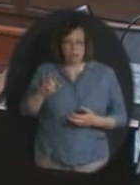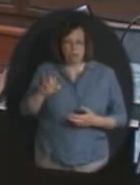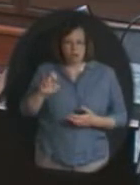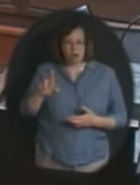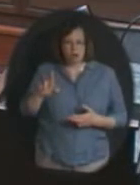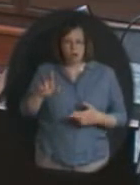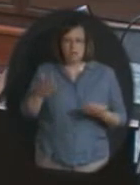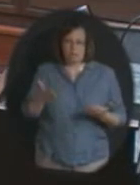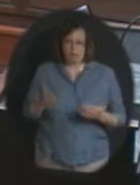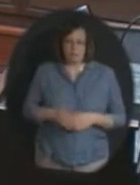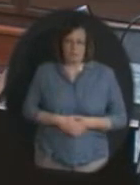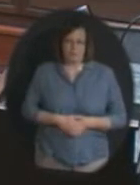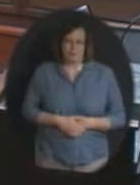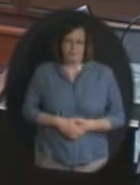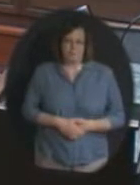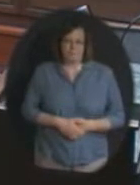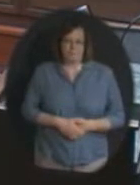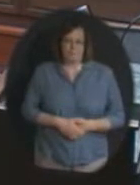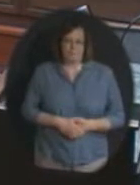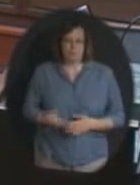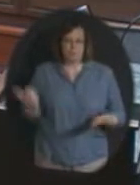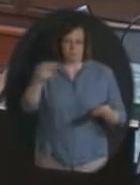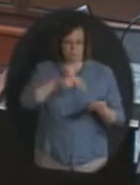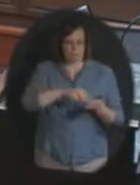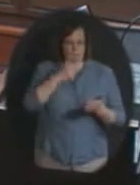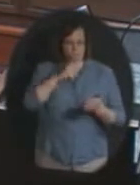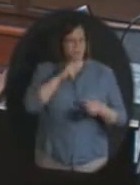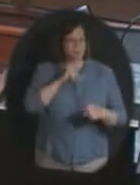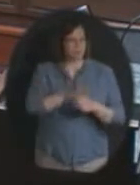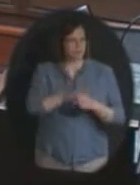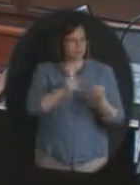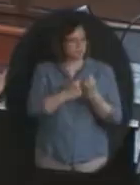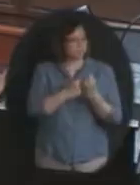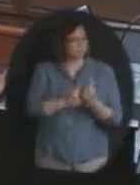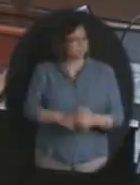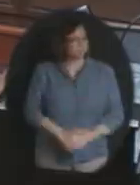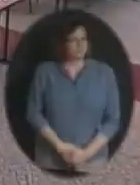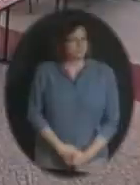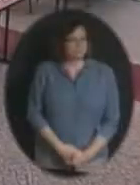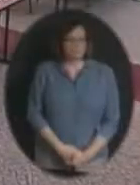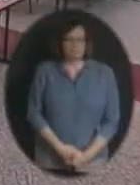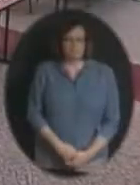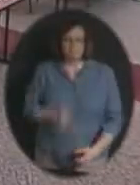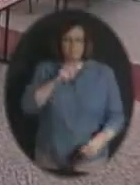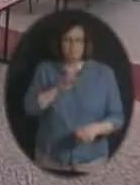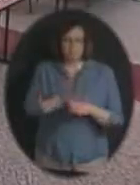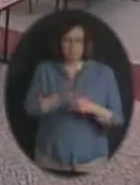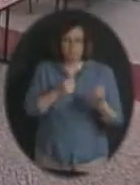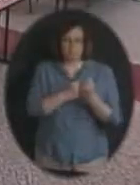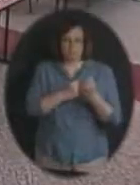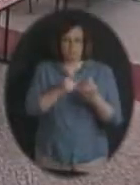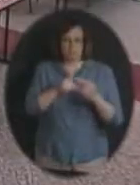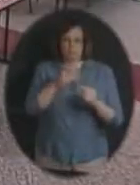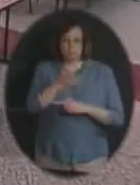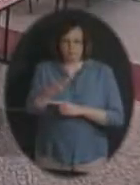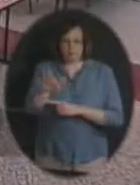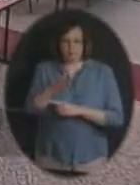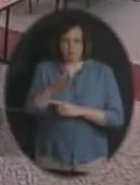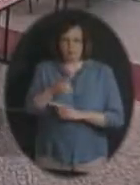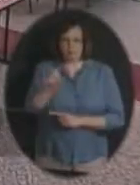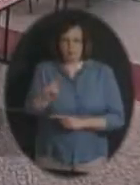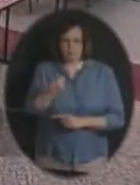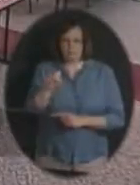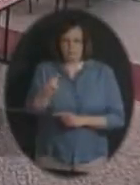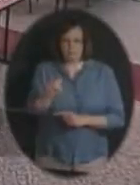Here. Would you all rise for the pledge, please? I pledge allegiance to the flag of